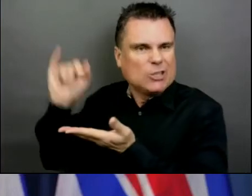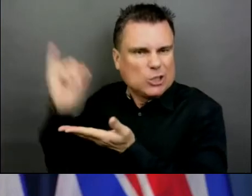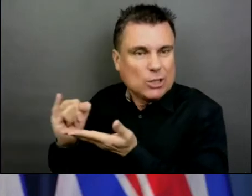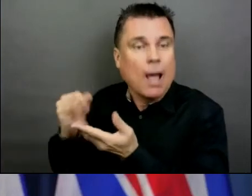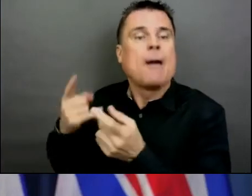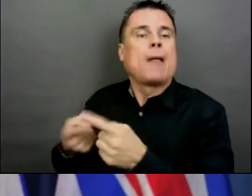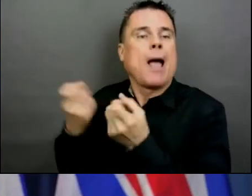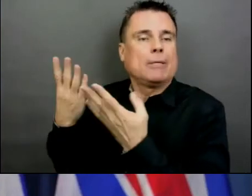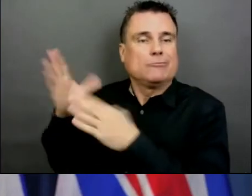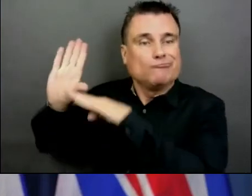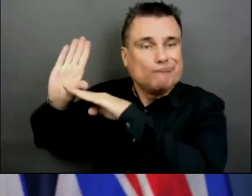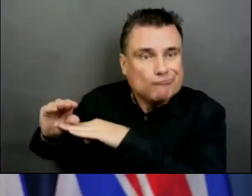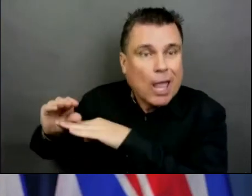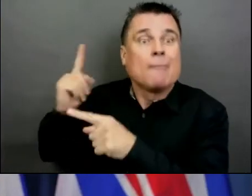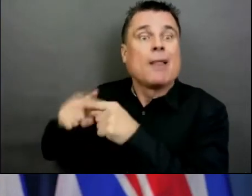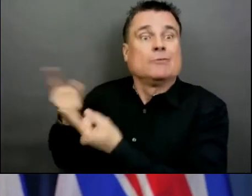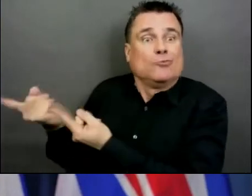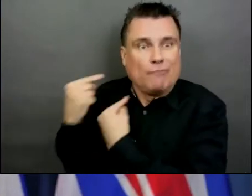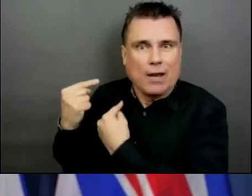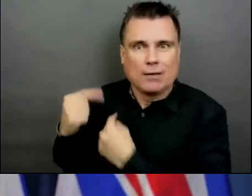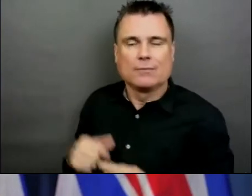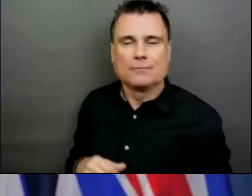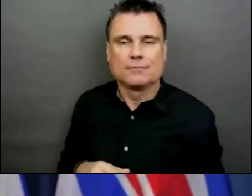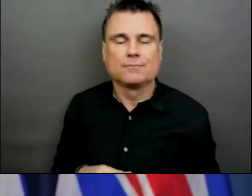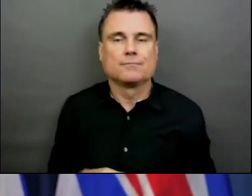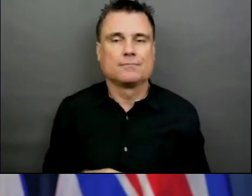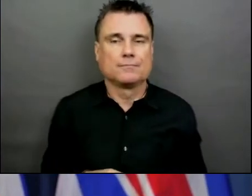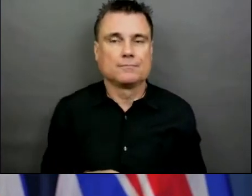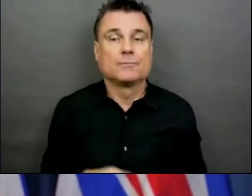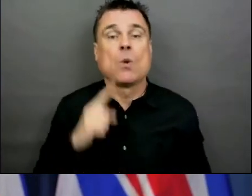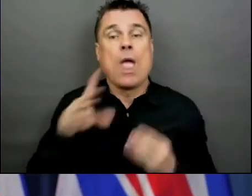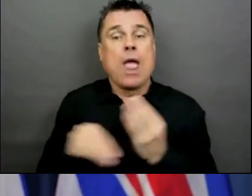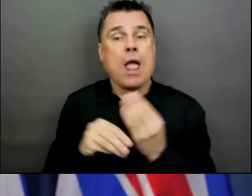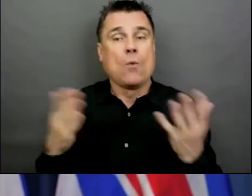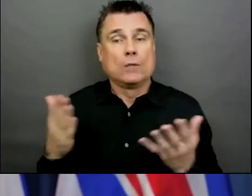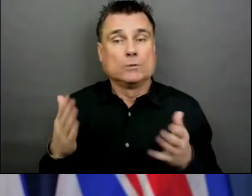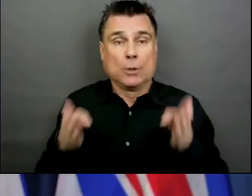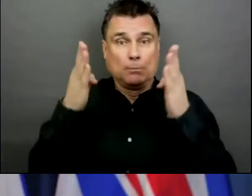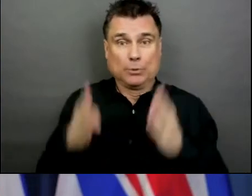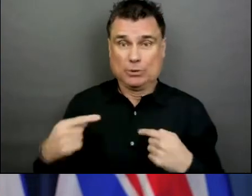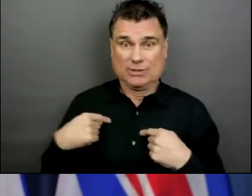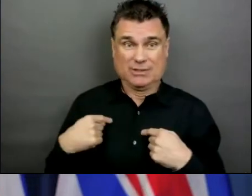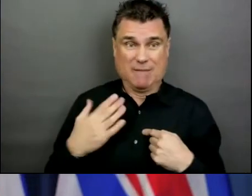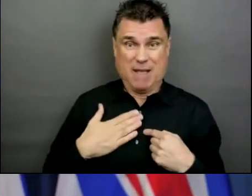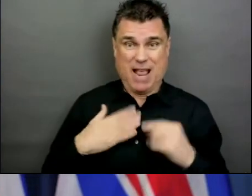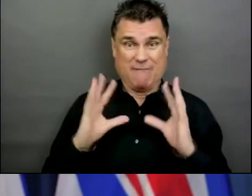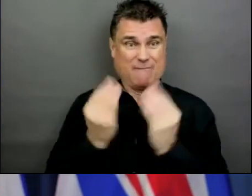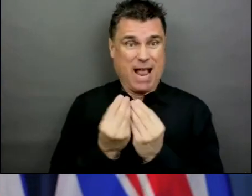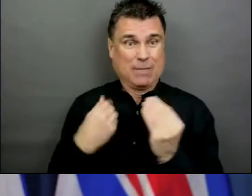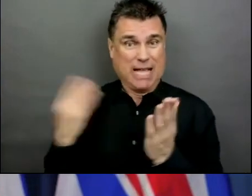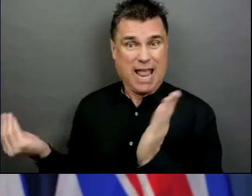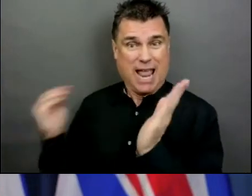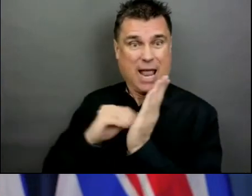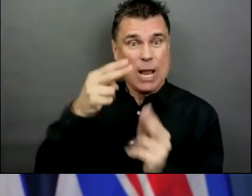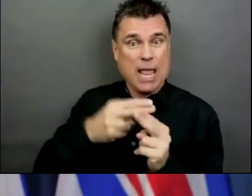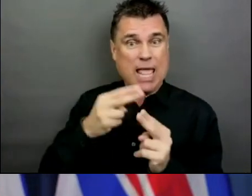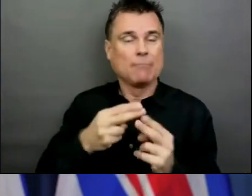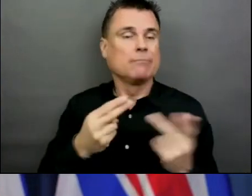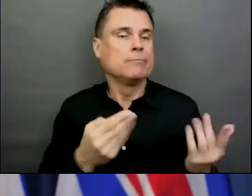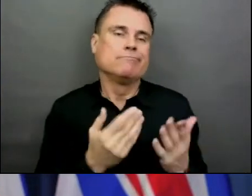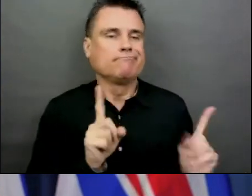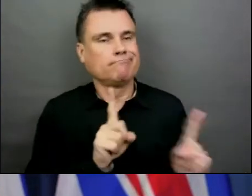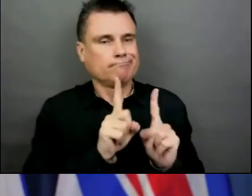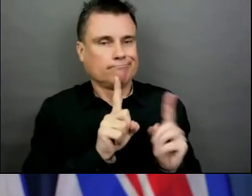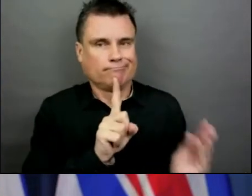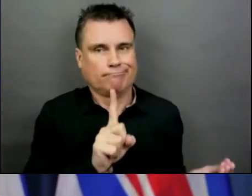be driving your vehicle, or you want to add or adjust optional coverage. A couple more things. You